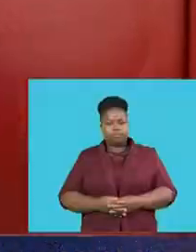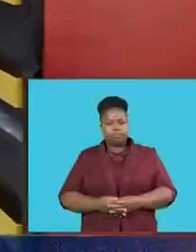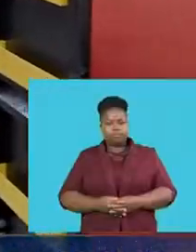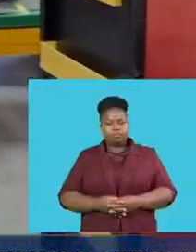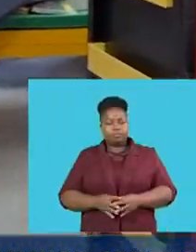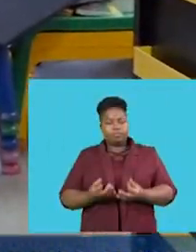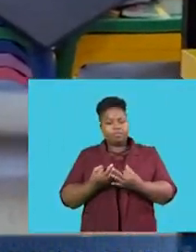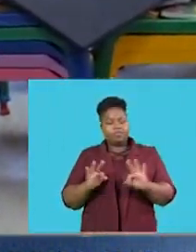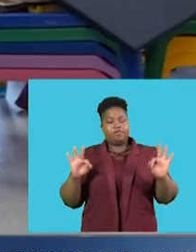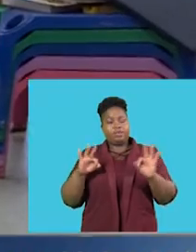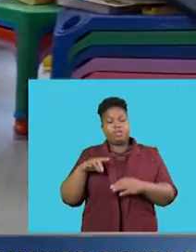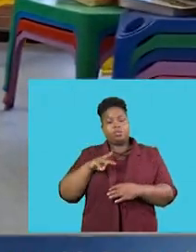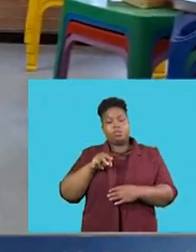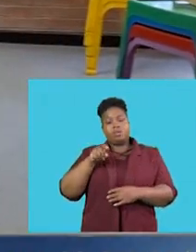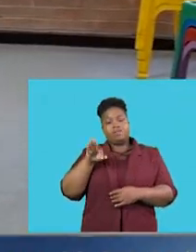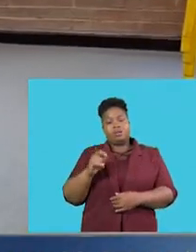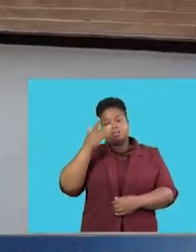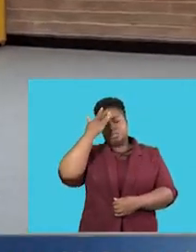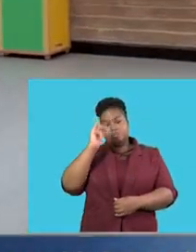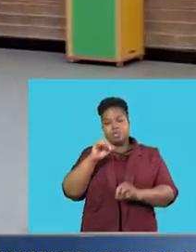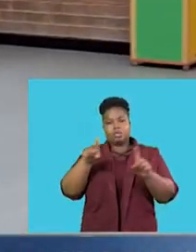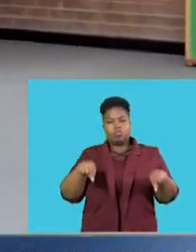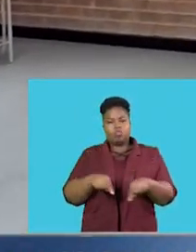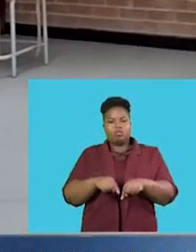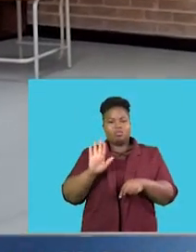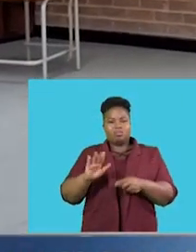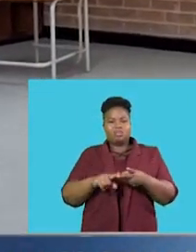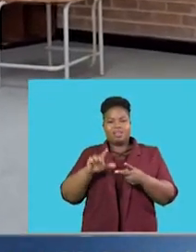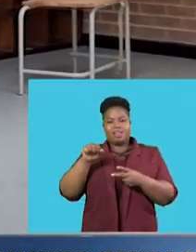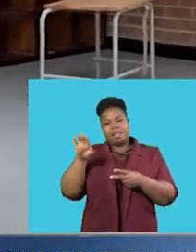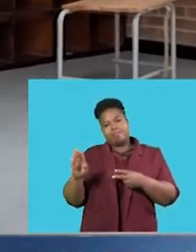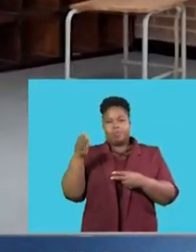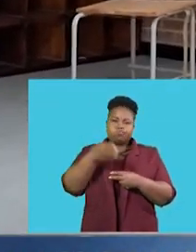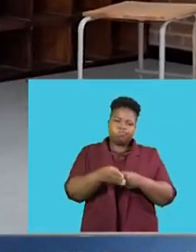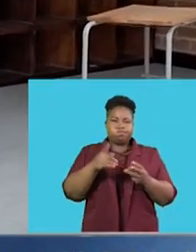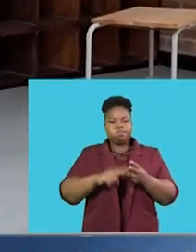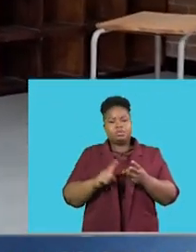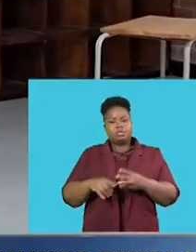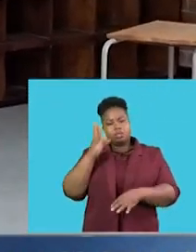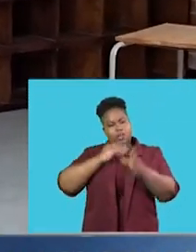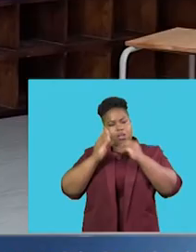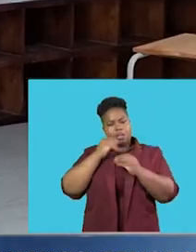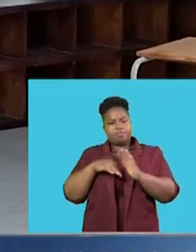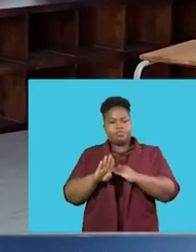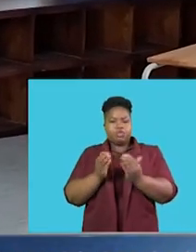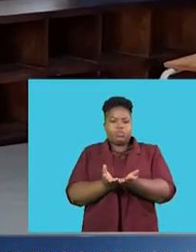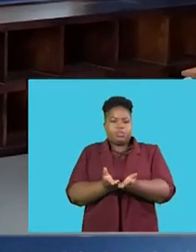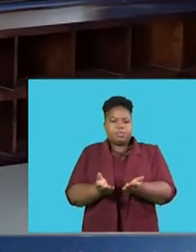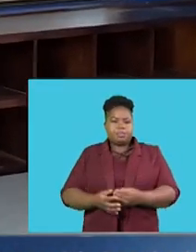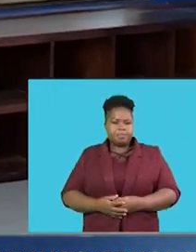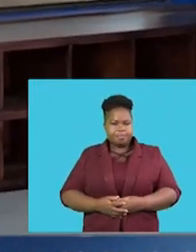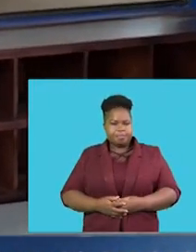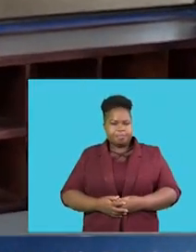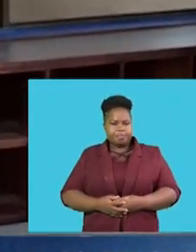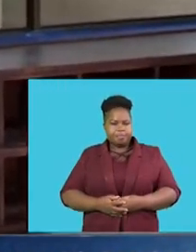with smart boards, with laboratories, and they are learning in our schools.